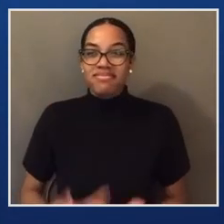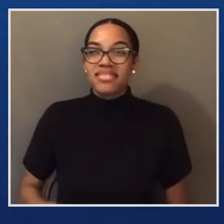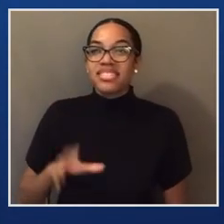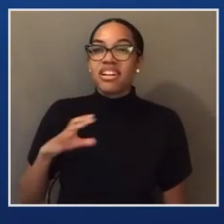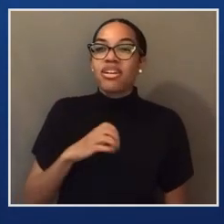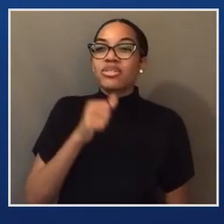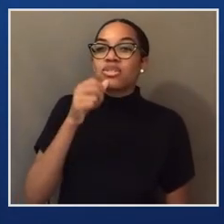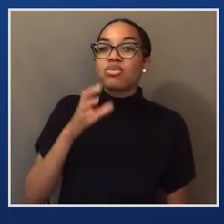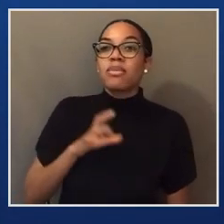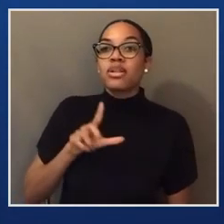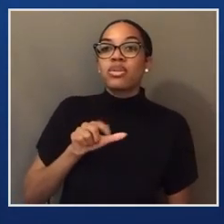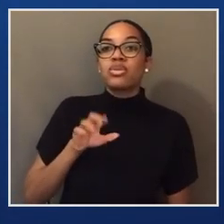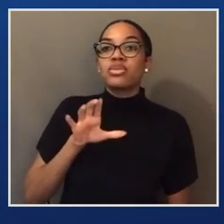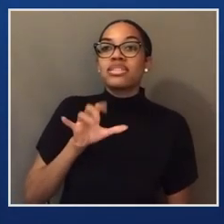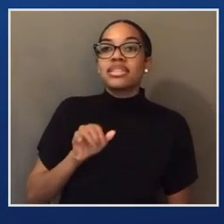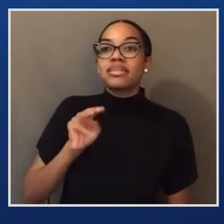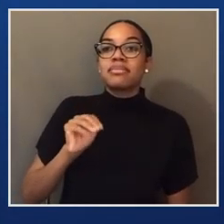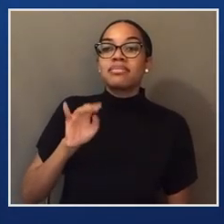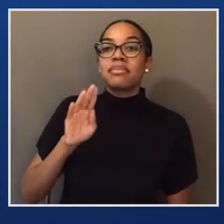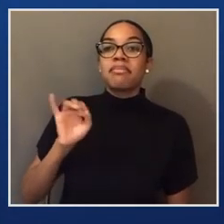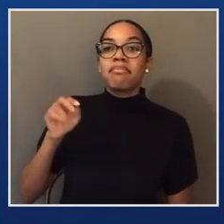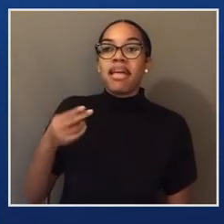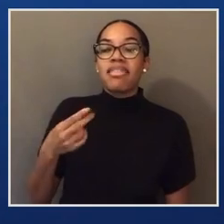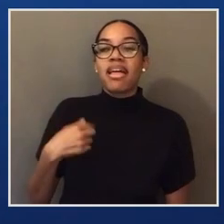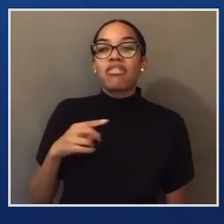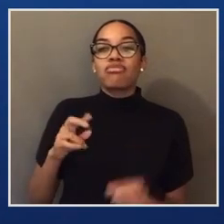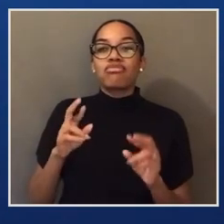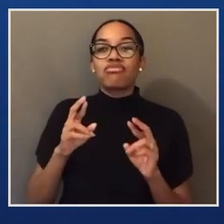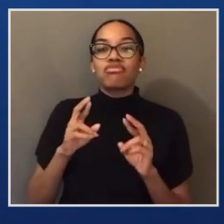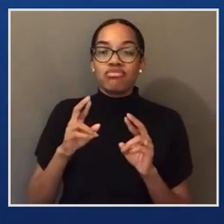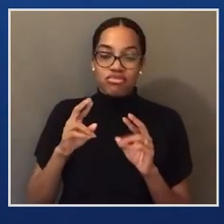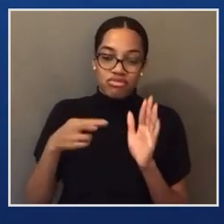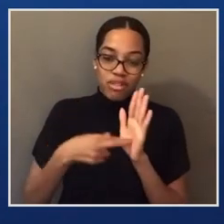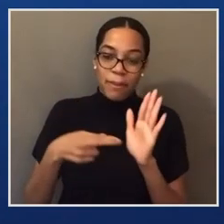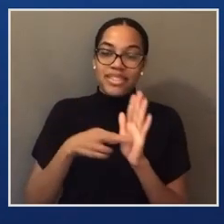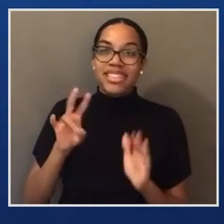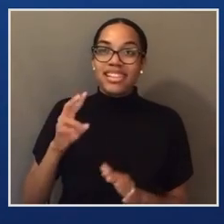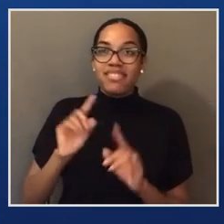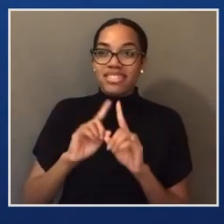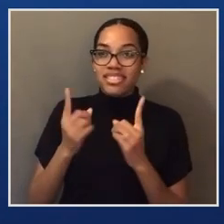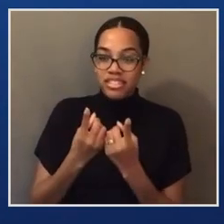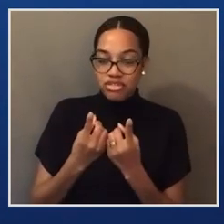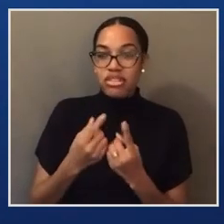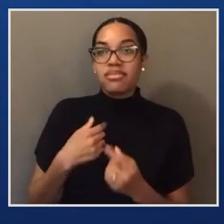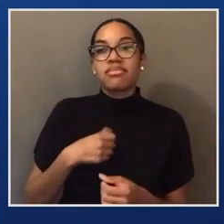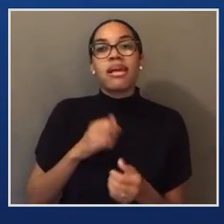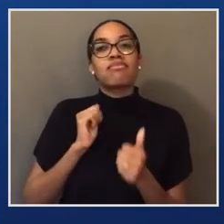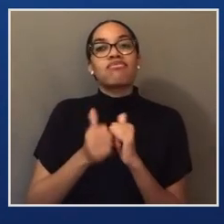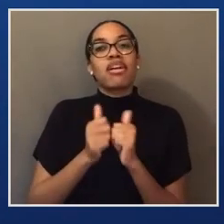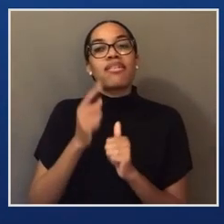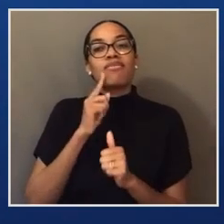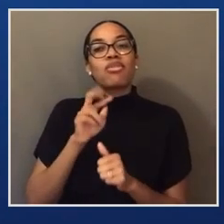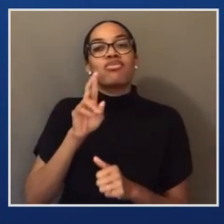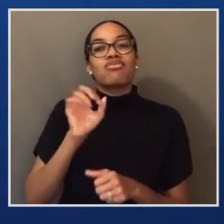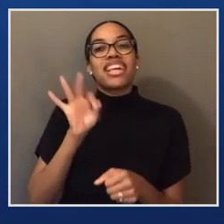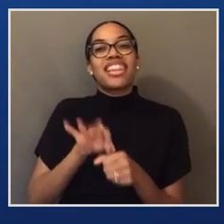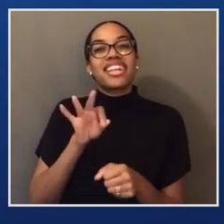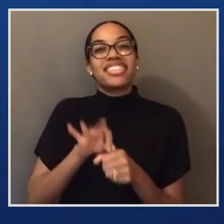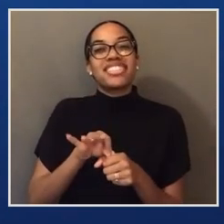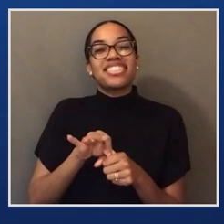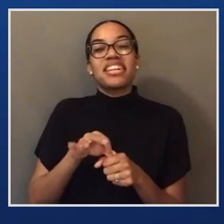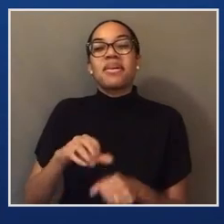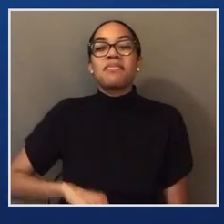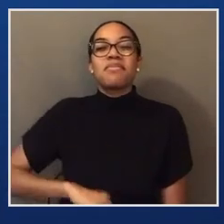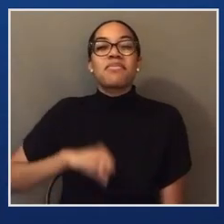Georgia's 6th Congressional District, and I'm running for re-election. I am a proud Trojan from Virginia State